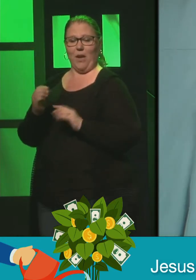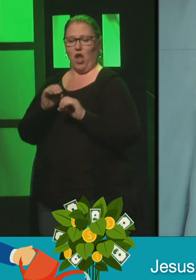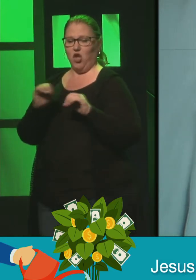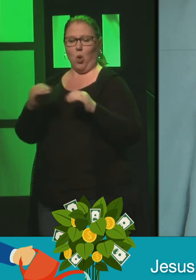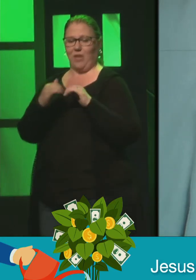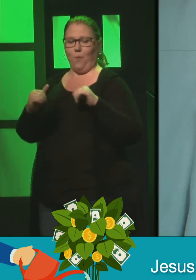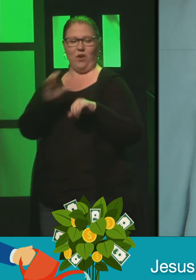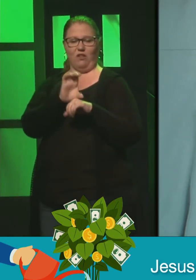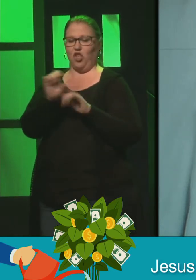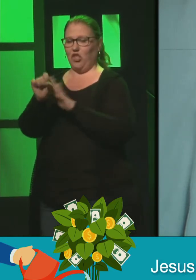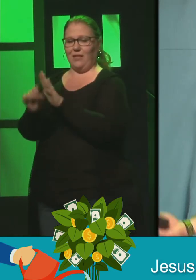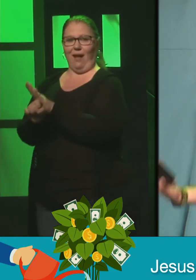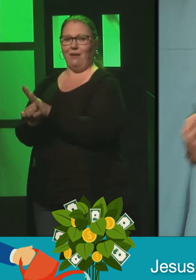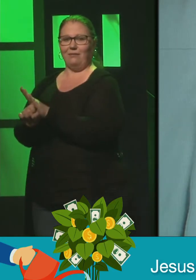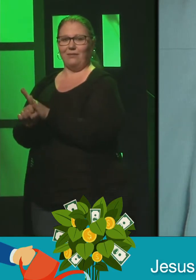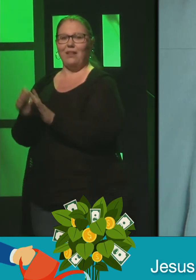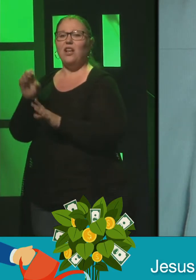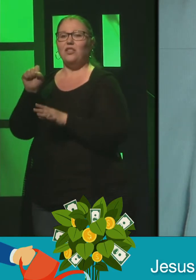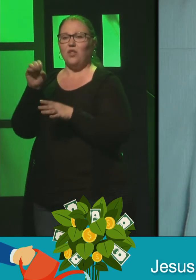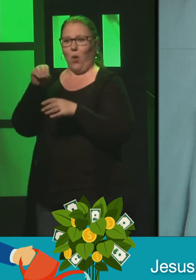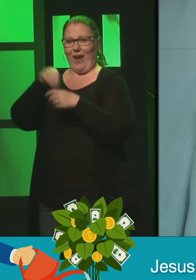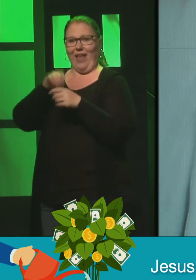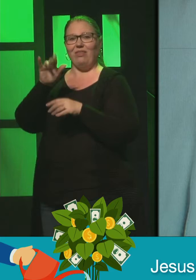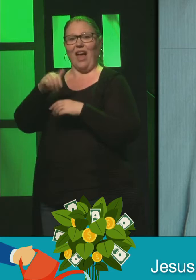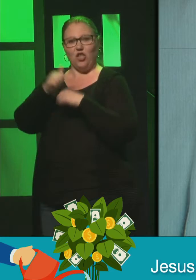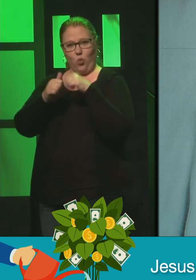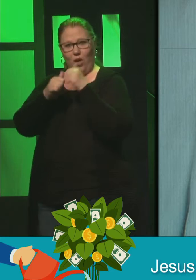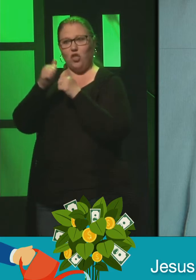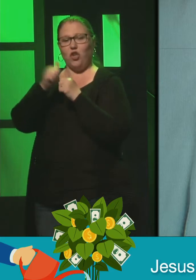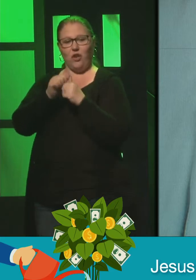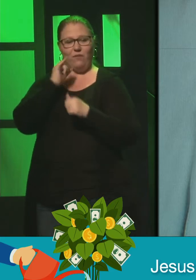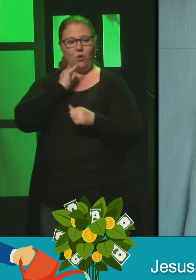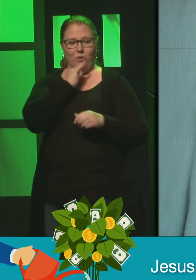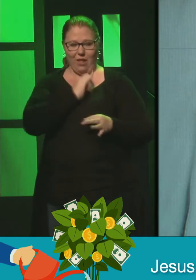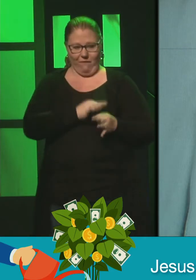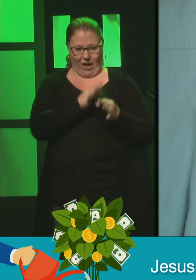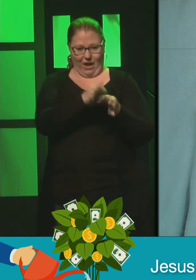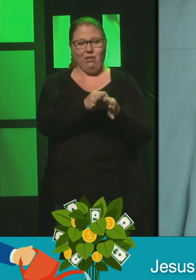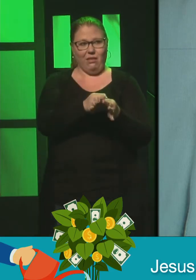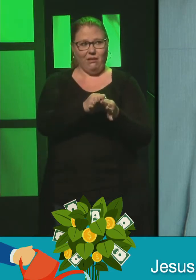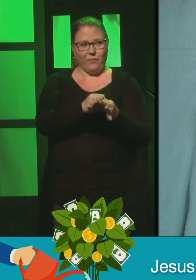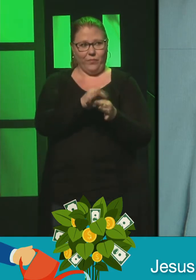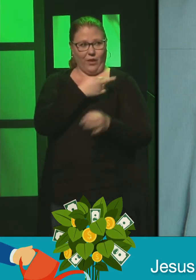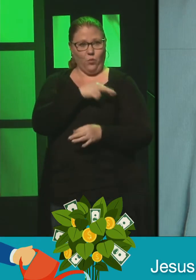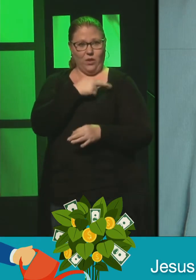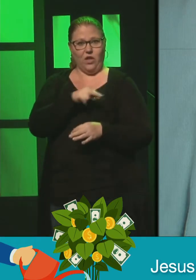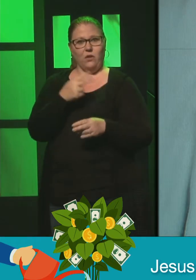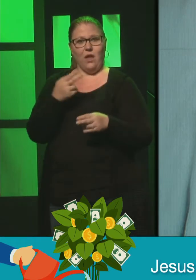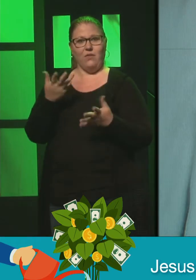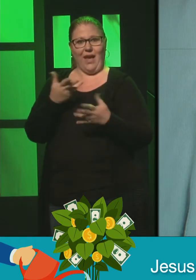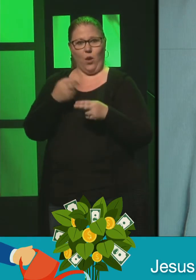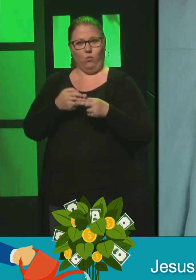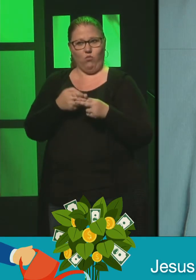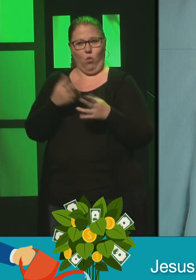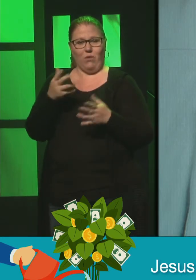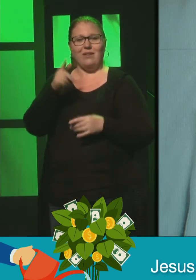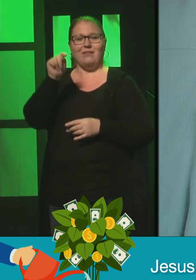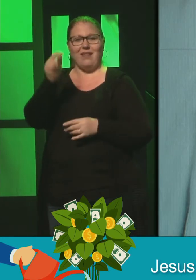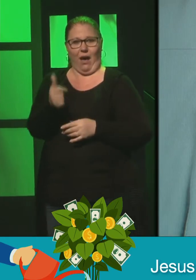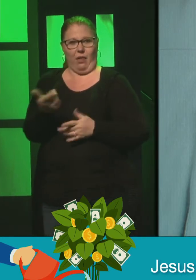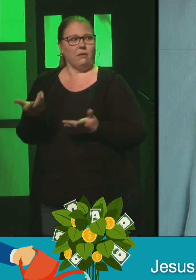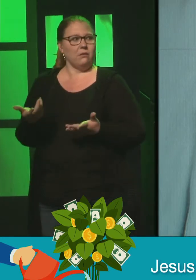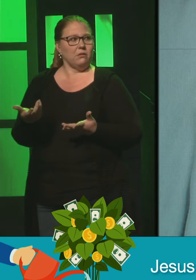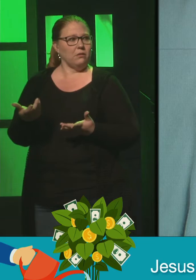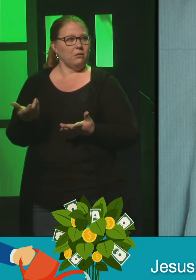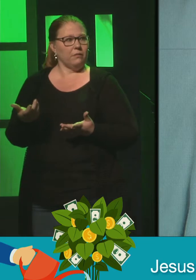church and state. And so within the structure of the Israelite faith and religion, they had what was called the tithe. And there